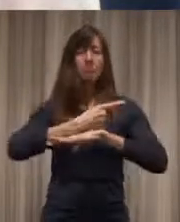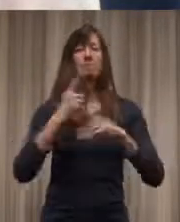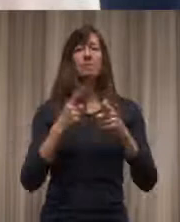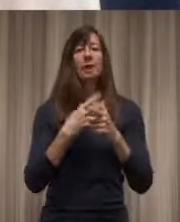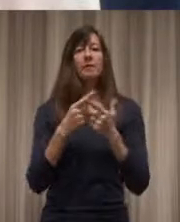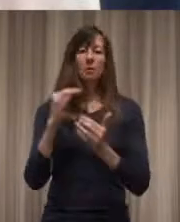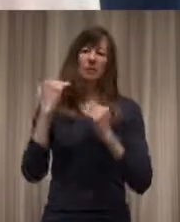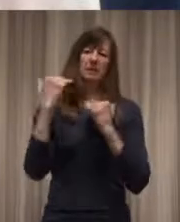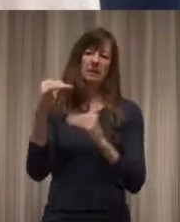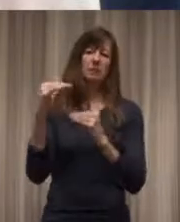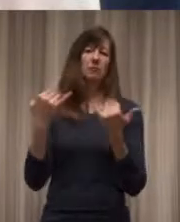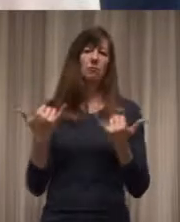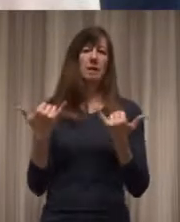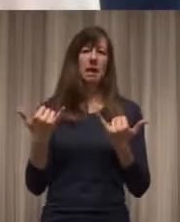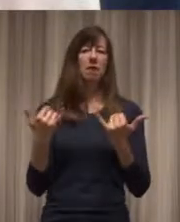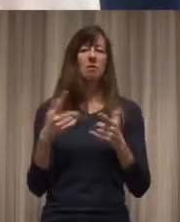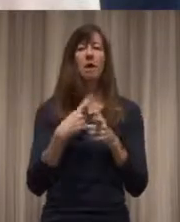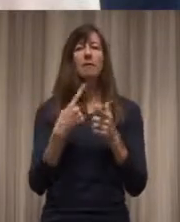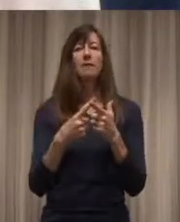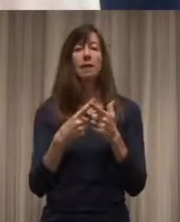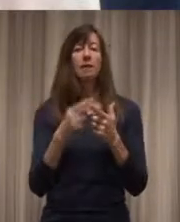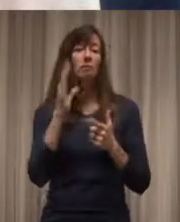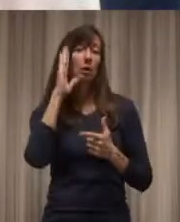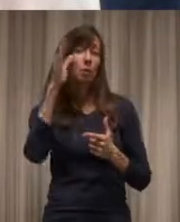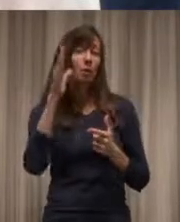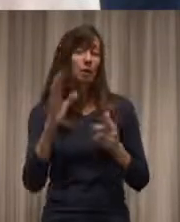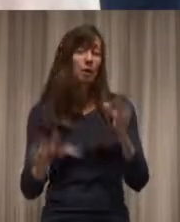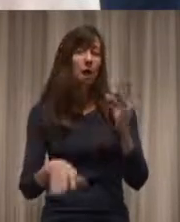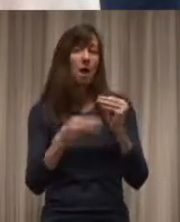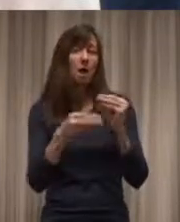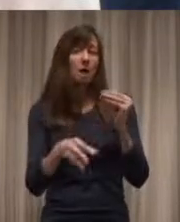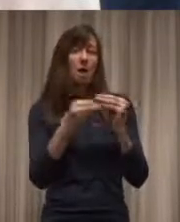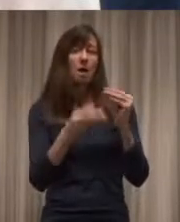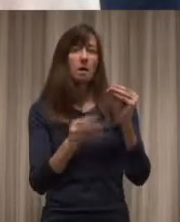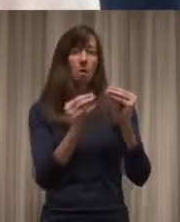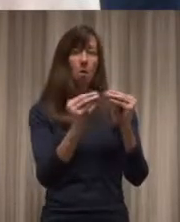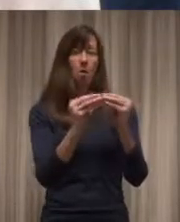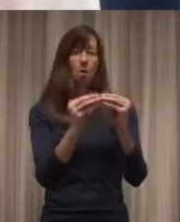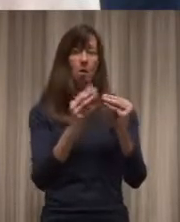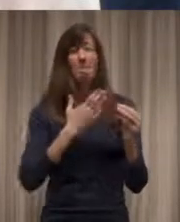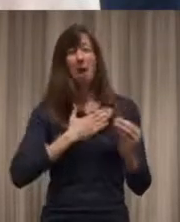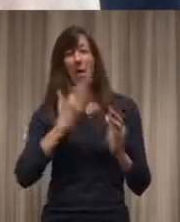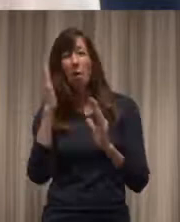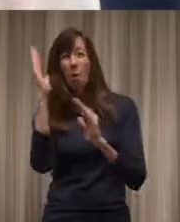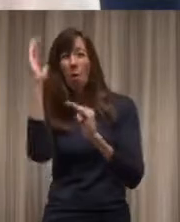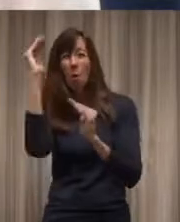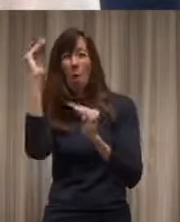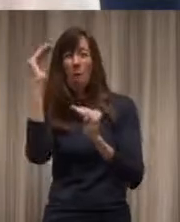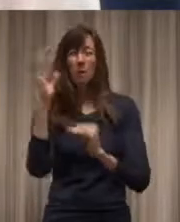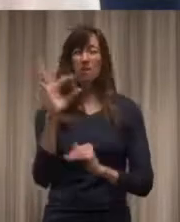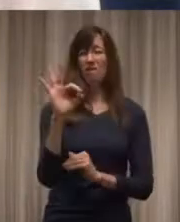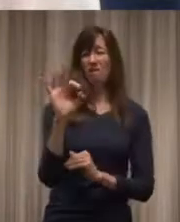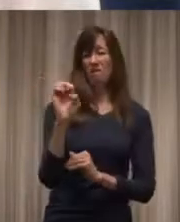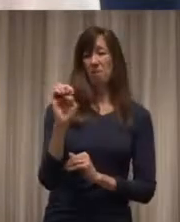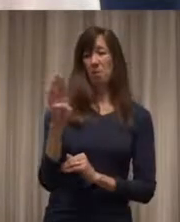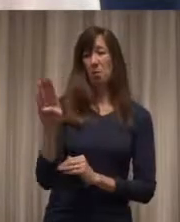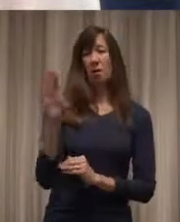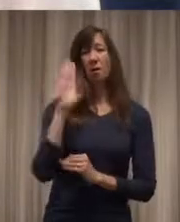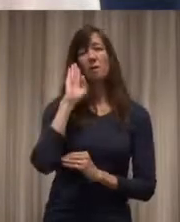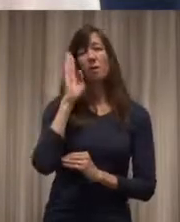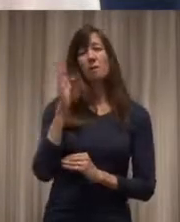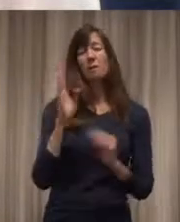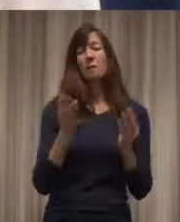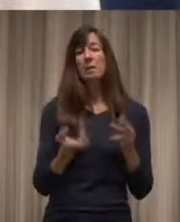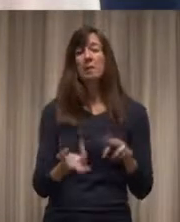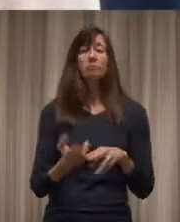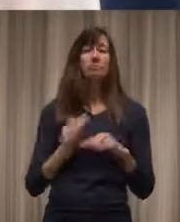more and more capacity. My hope is that by February, we'll be doing many more and maybe even approaching that 50,000.